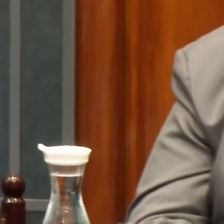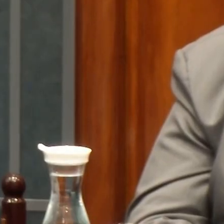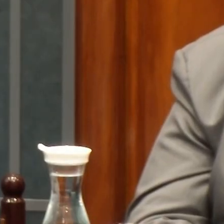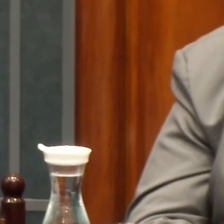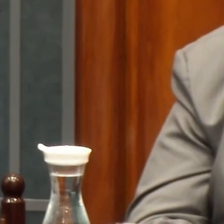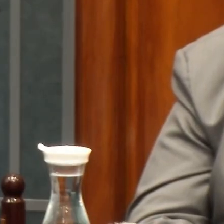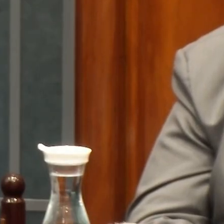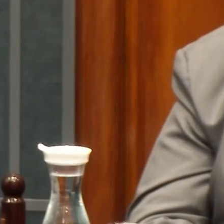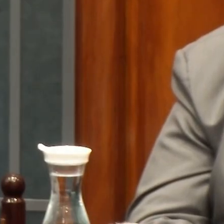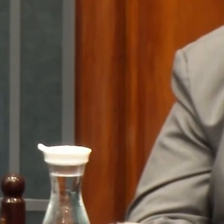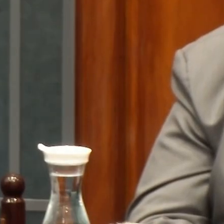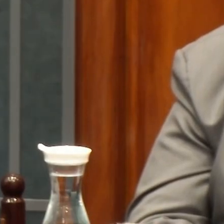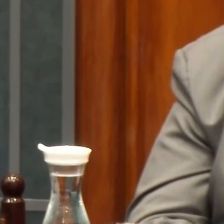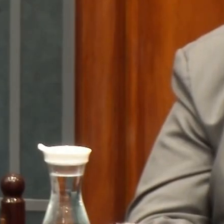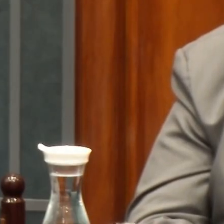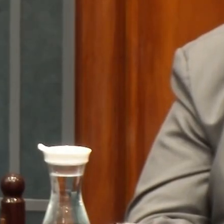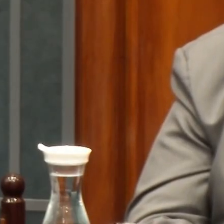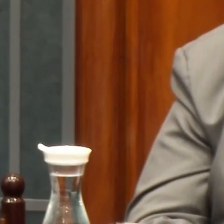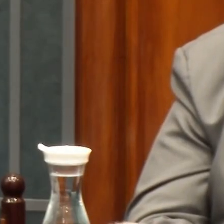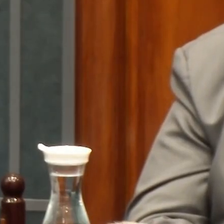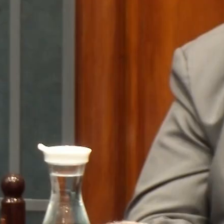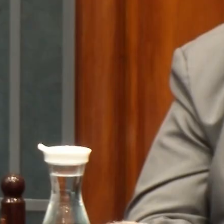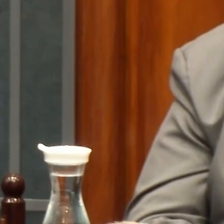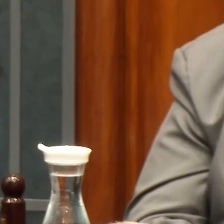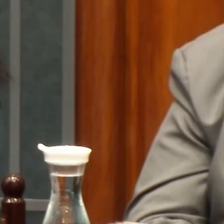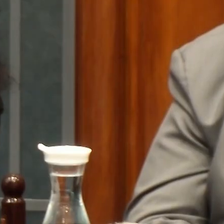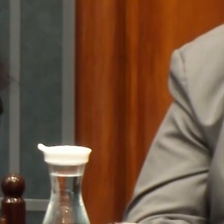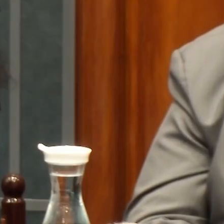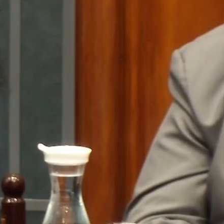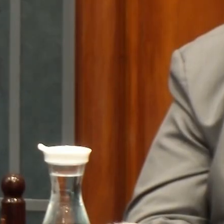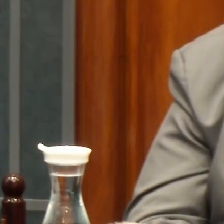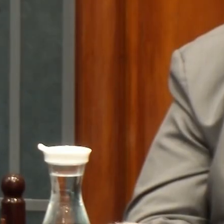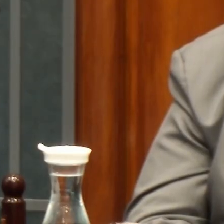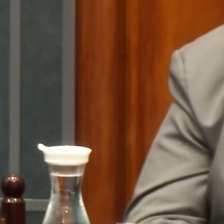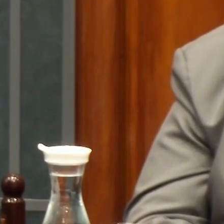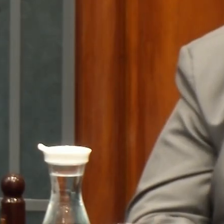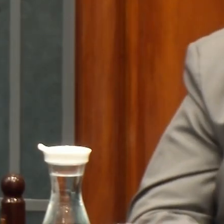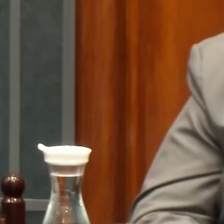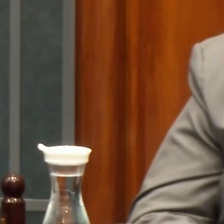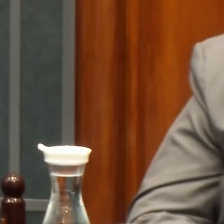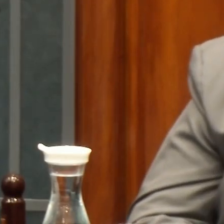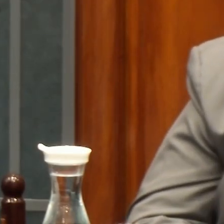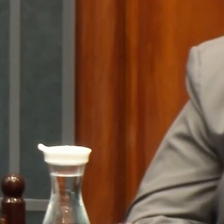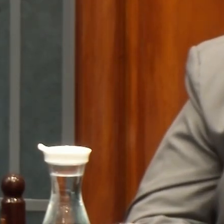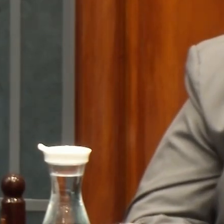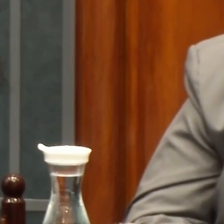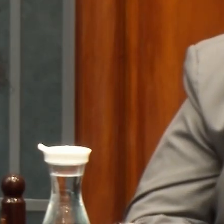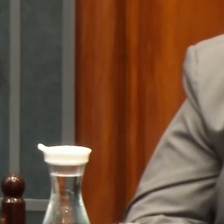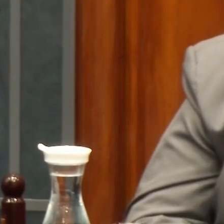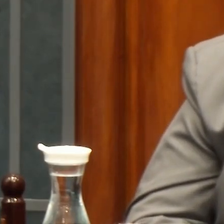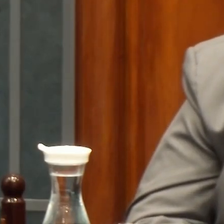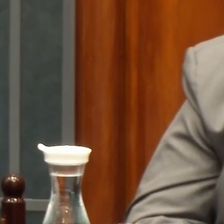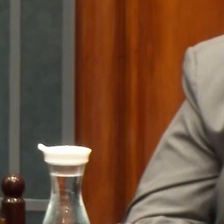them. We will continue our communication with authorities in Barbados, and that will be the direction,